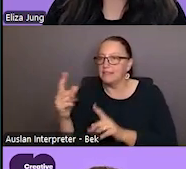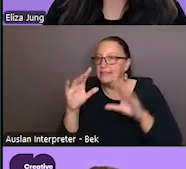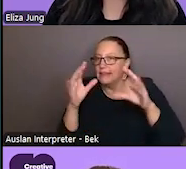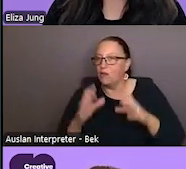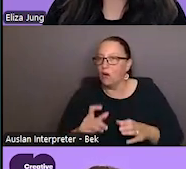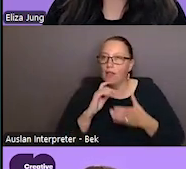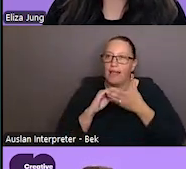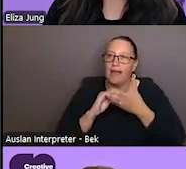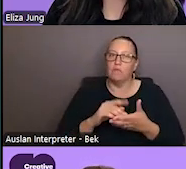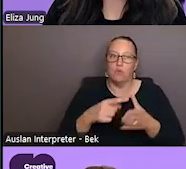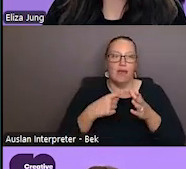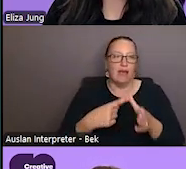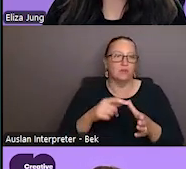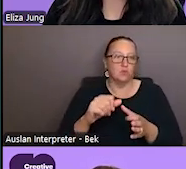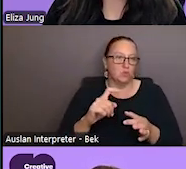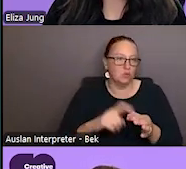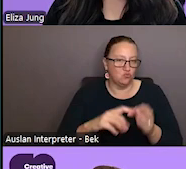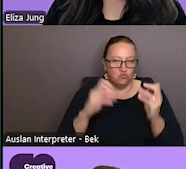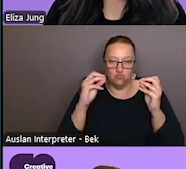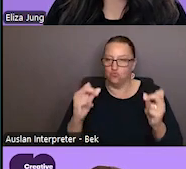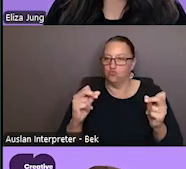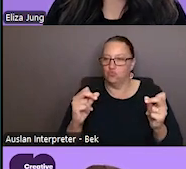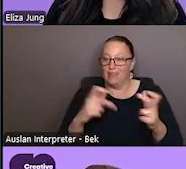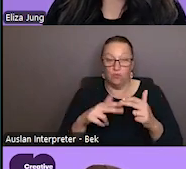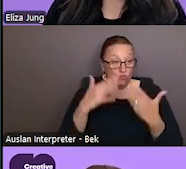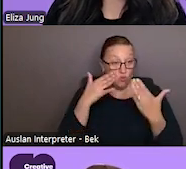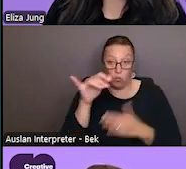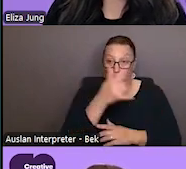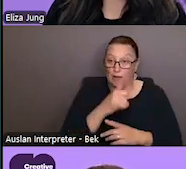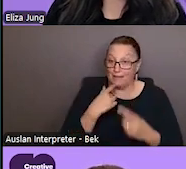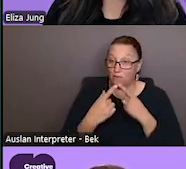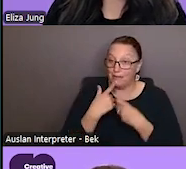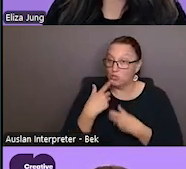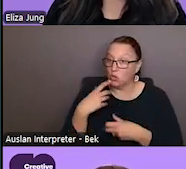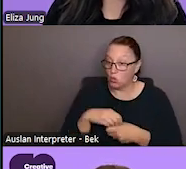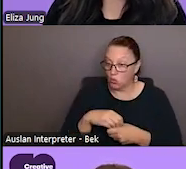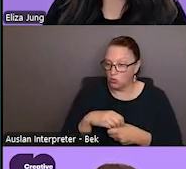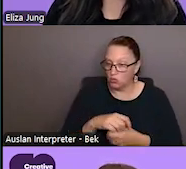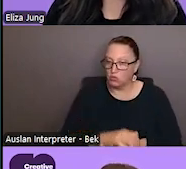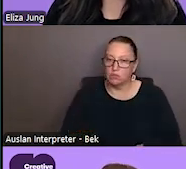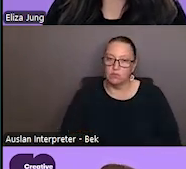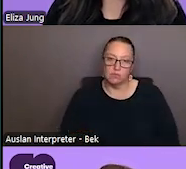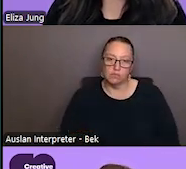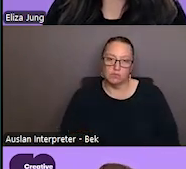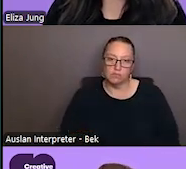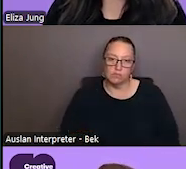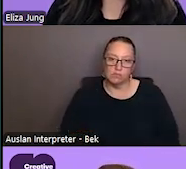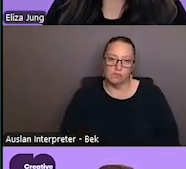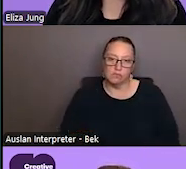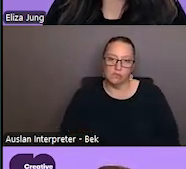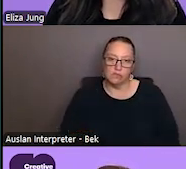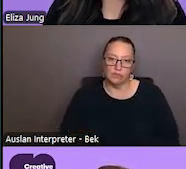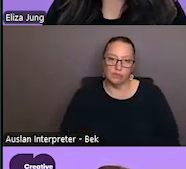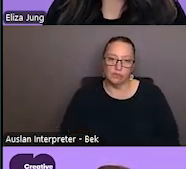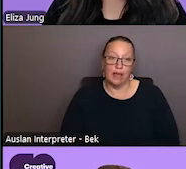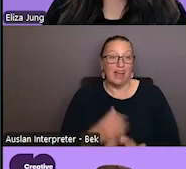questions if you're not sure which information you should be including. And if you do have any questions about the process along the way, then feel free to